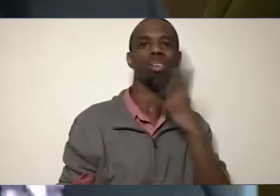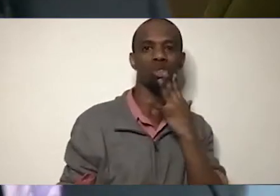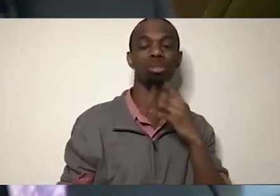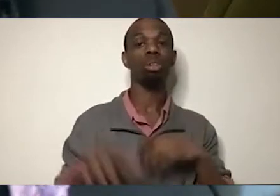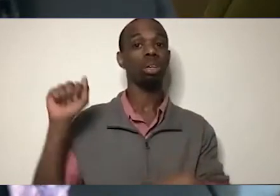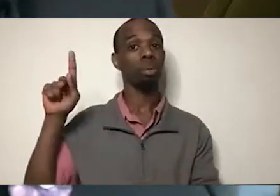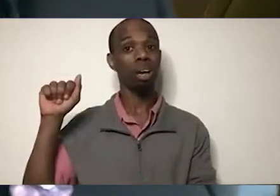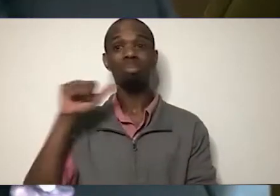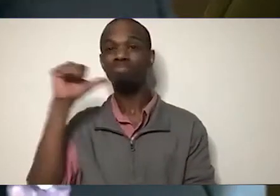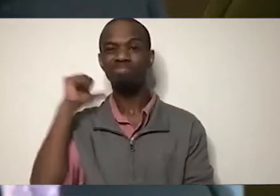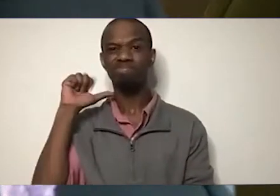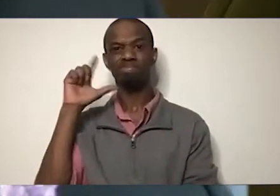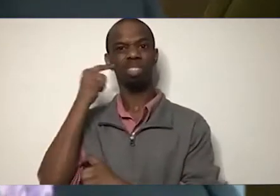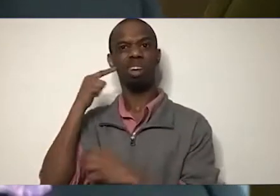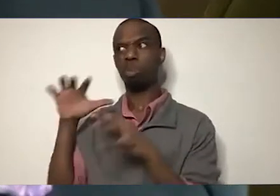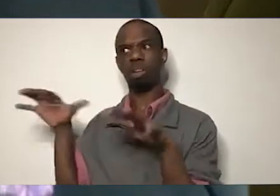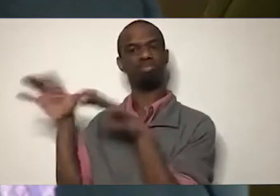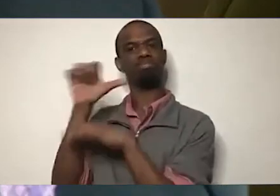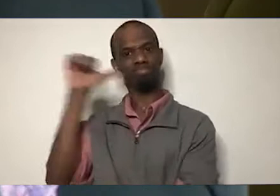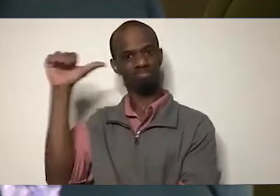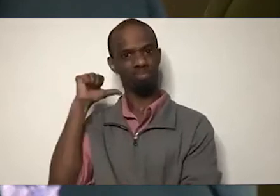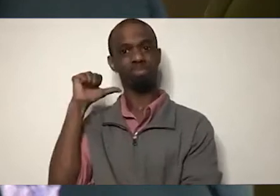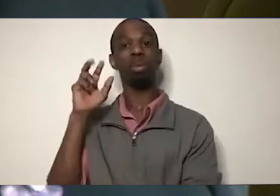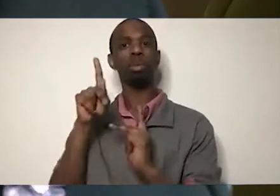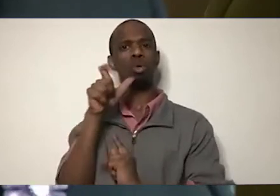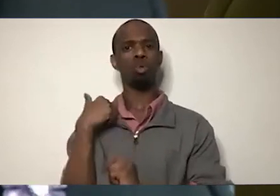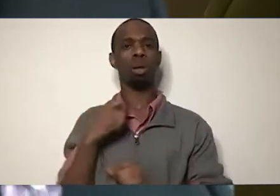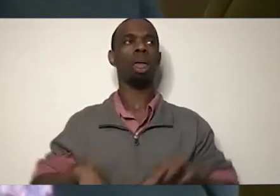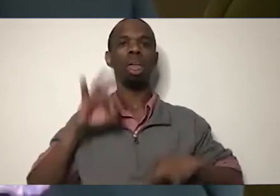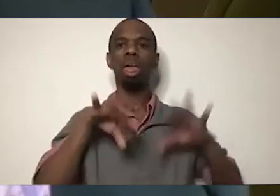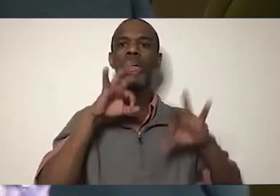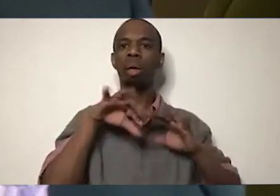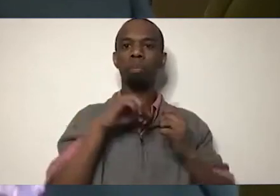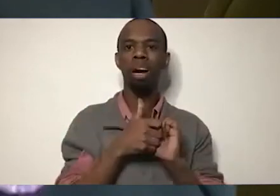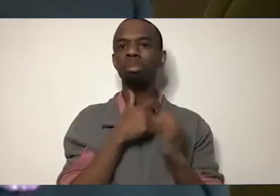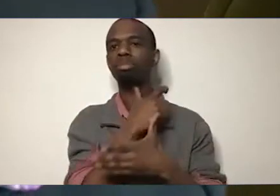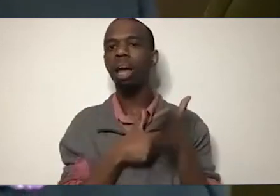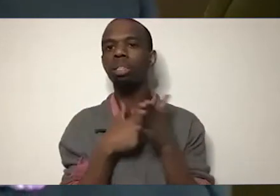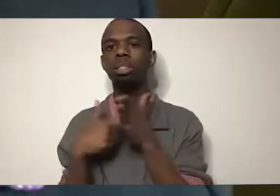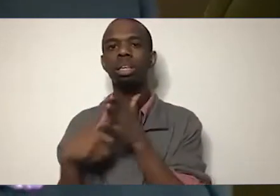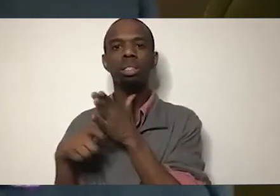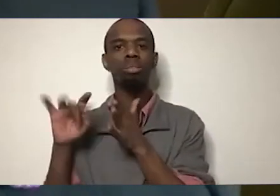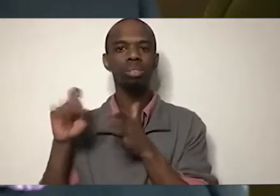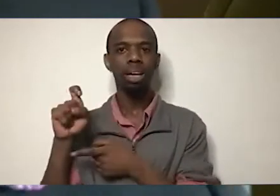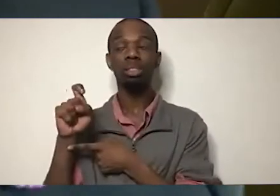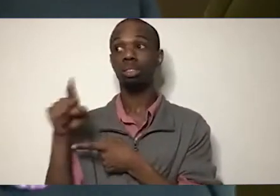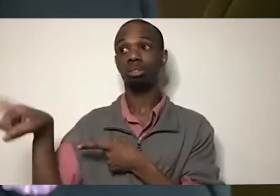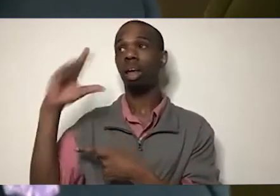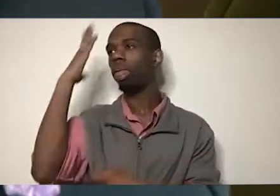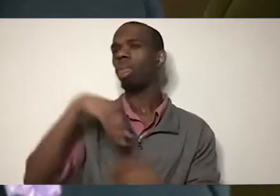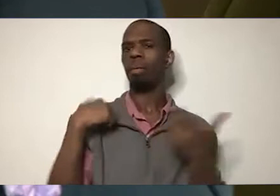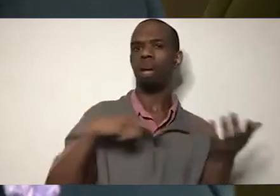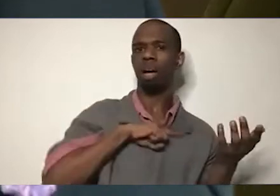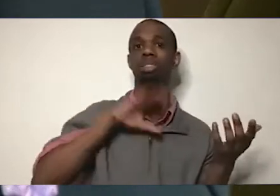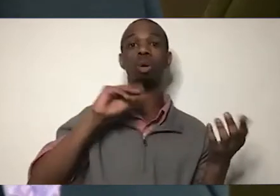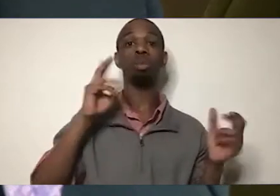so people are being herded into sacrifice zones, people of color. And yet there's a reluctance to admit